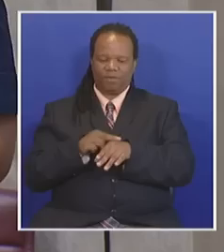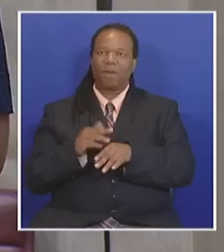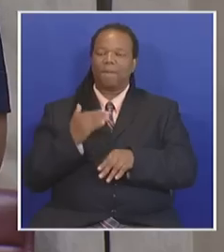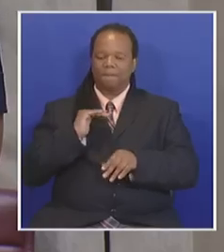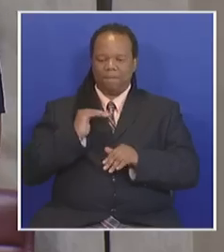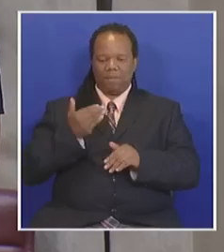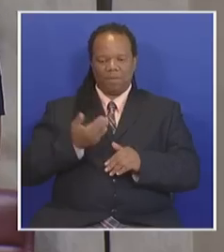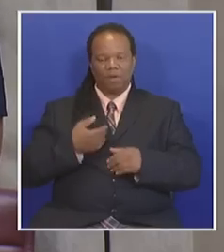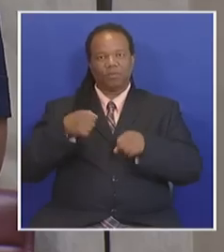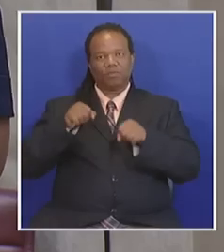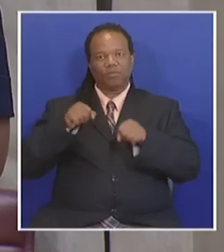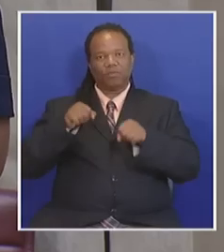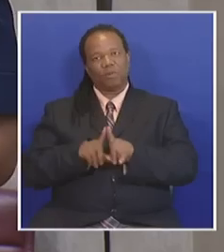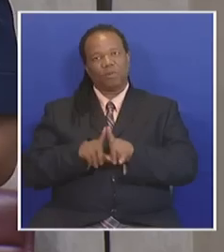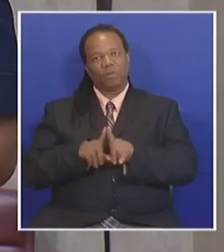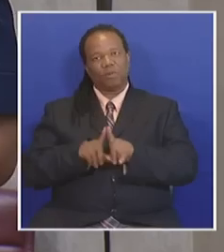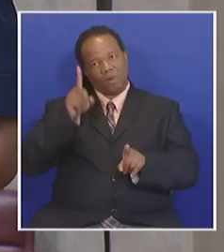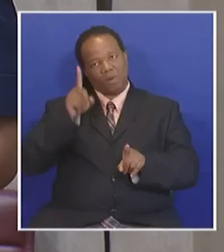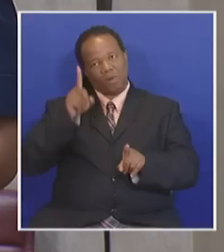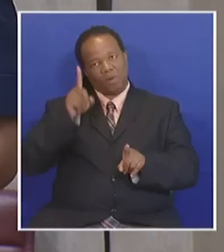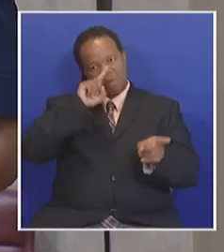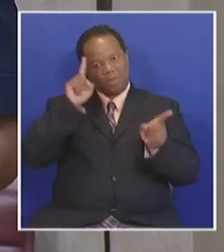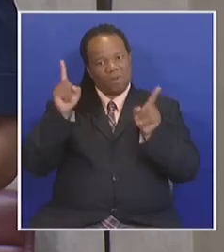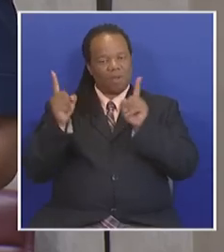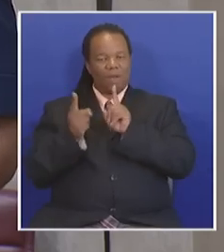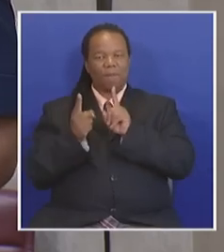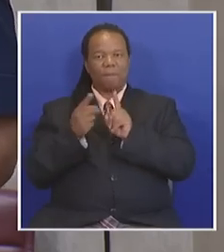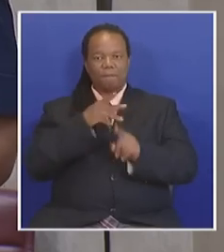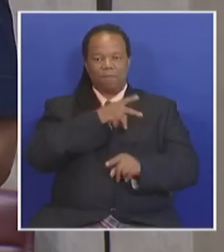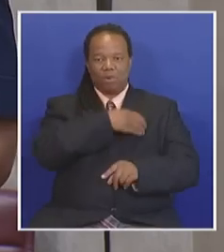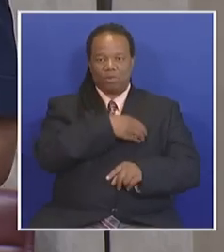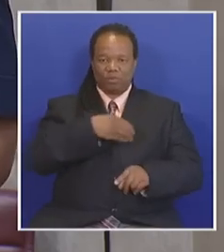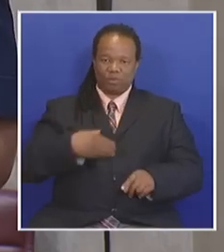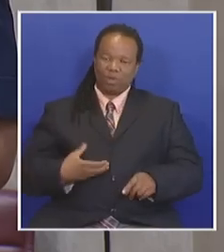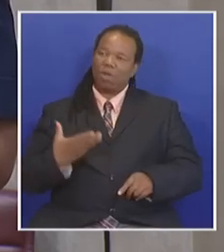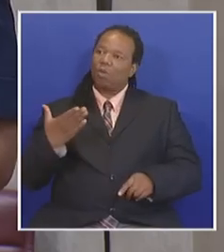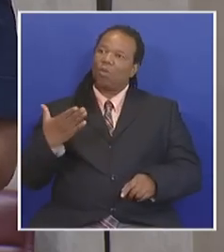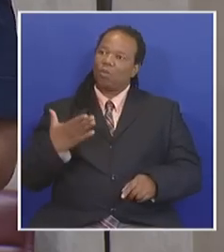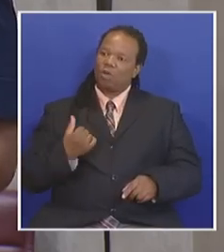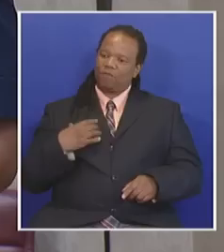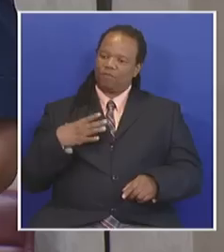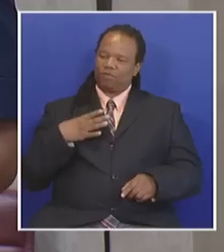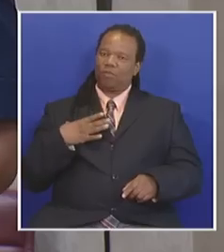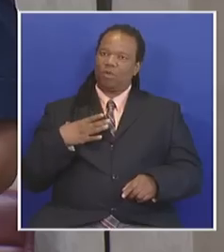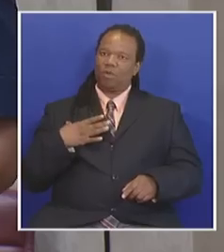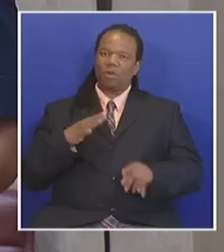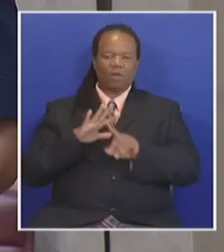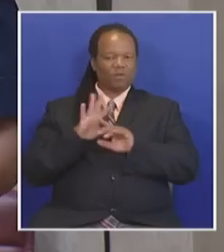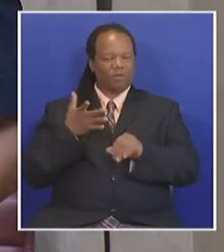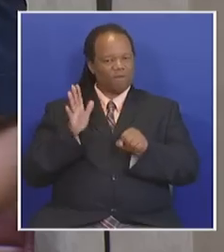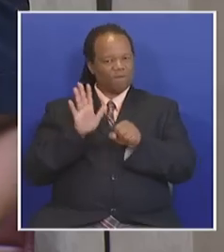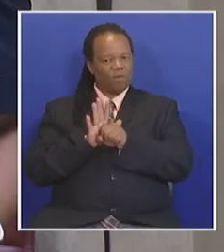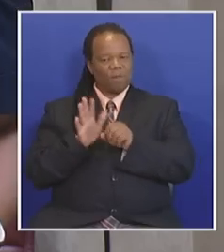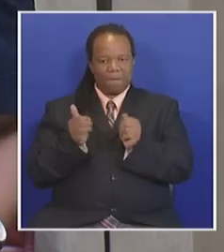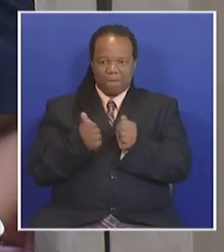that day Madiba became our president, we found our voice as Africans. We gained our places as full partners in the